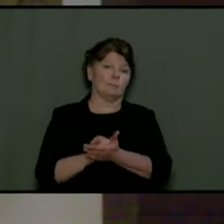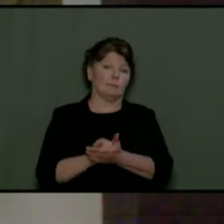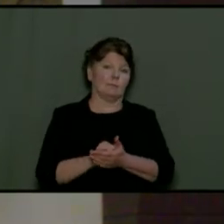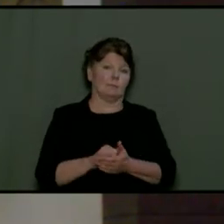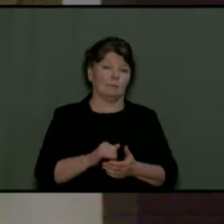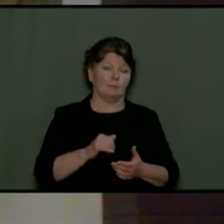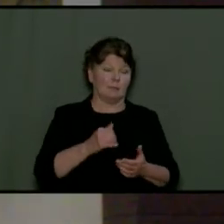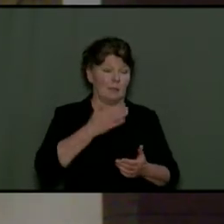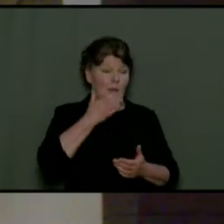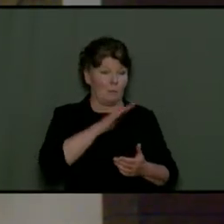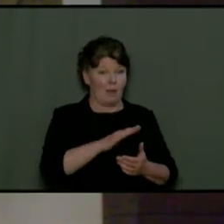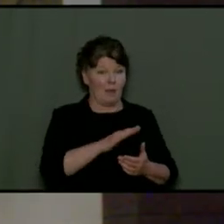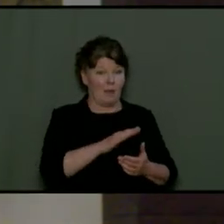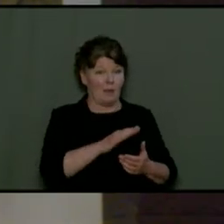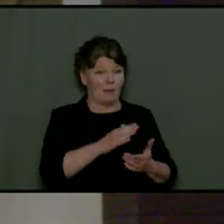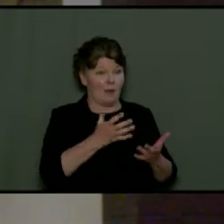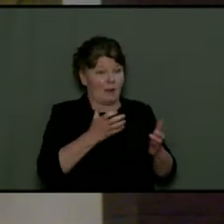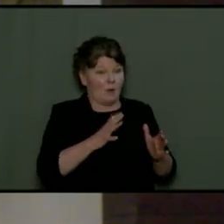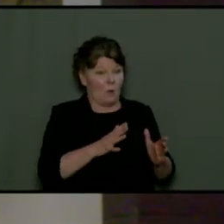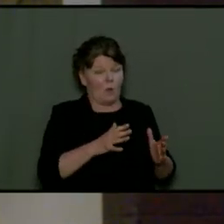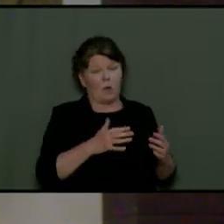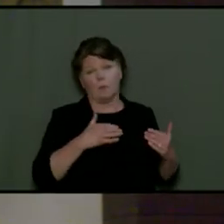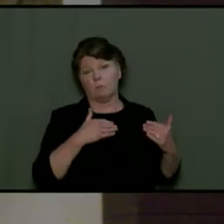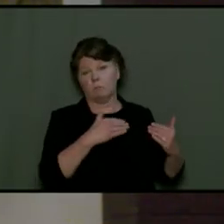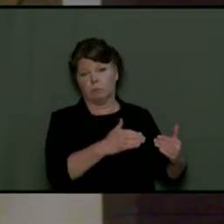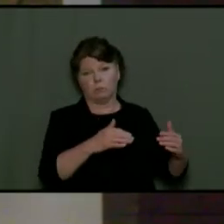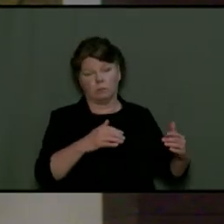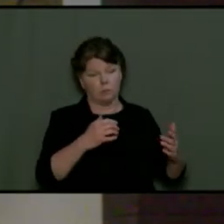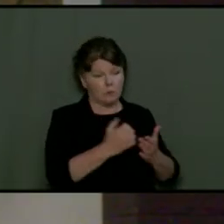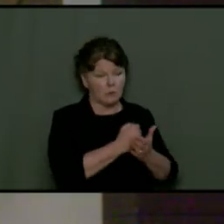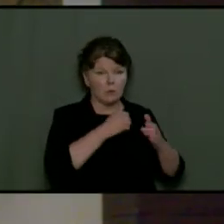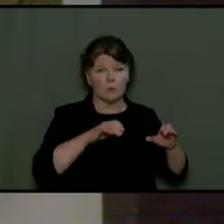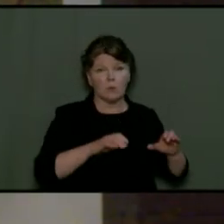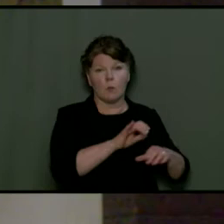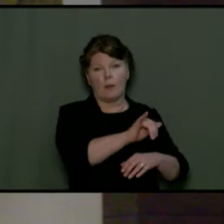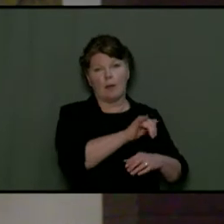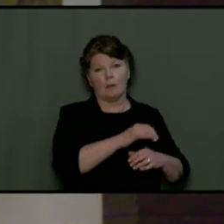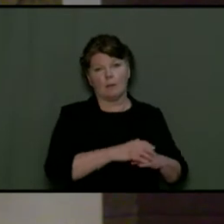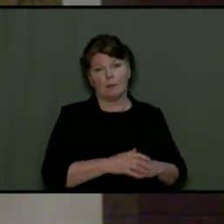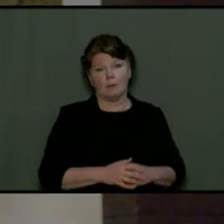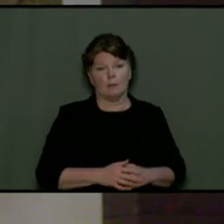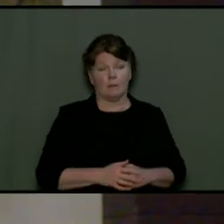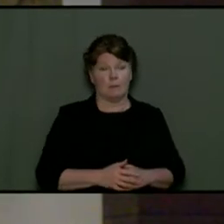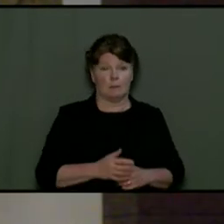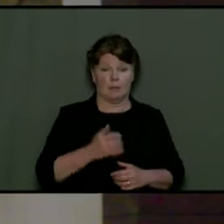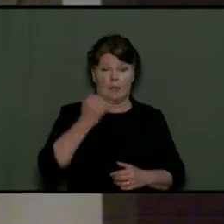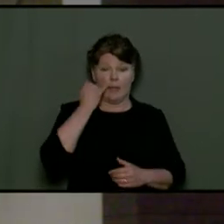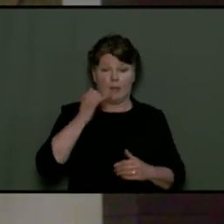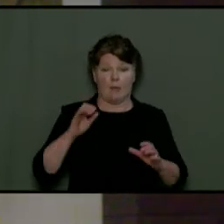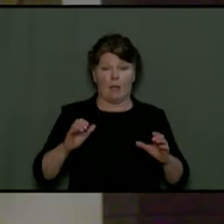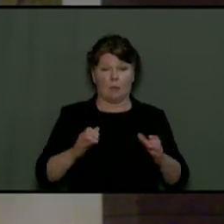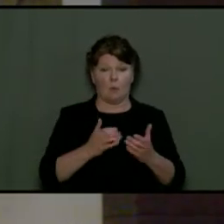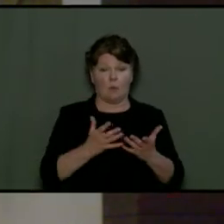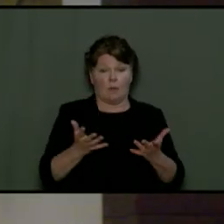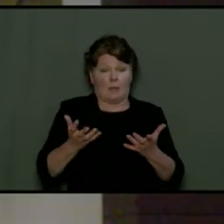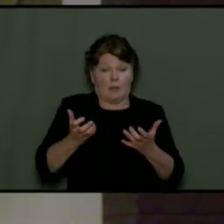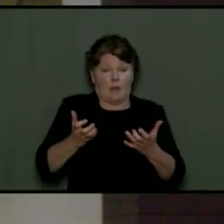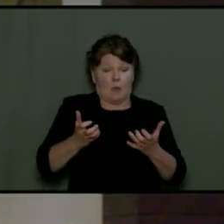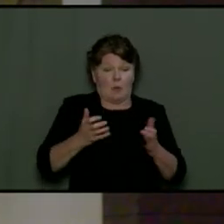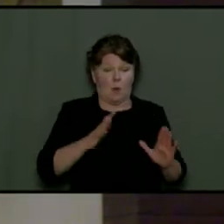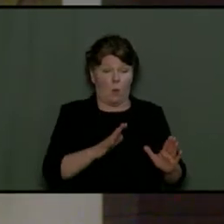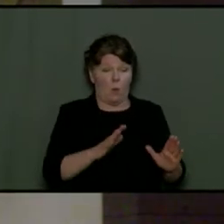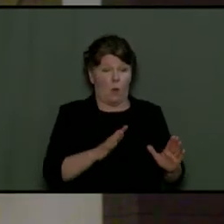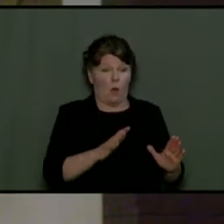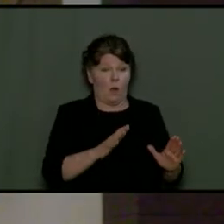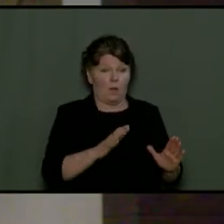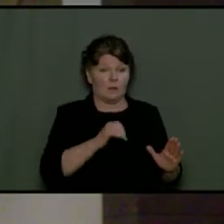not want is what I keep on doing. Now, if I do what I do not want, it is